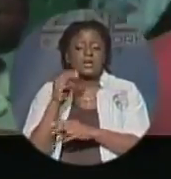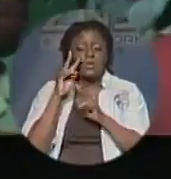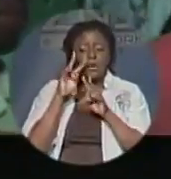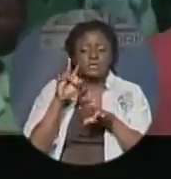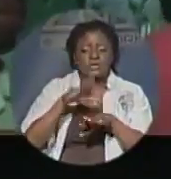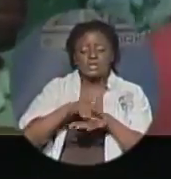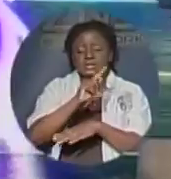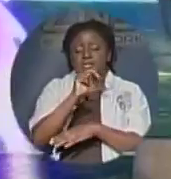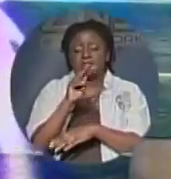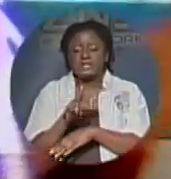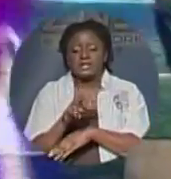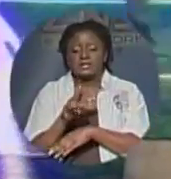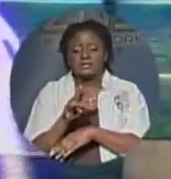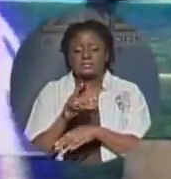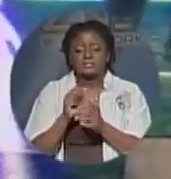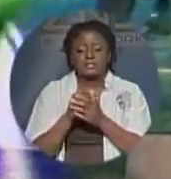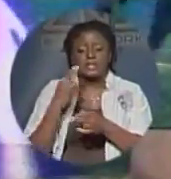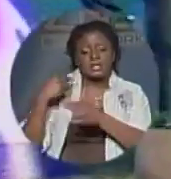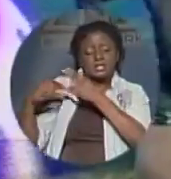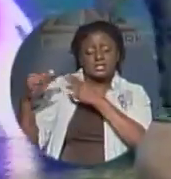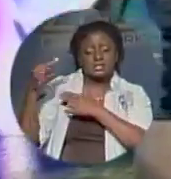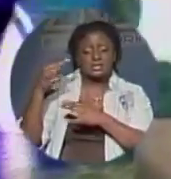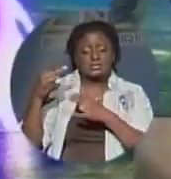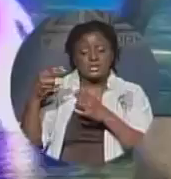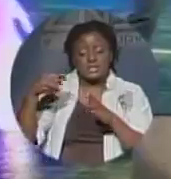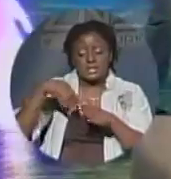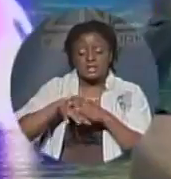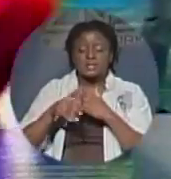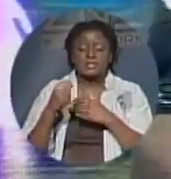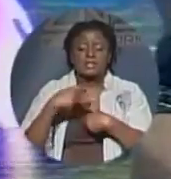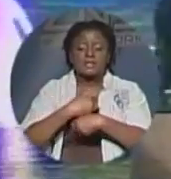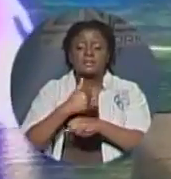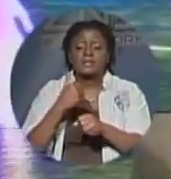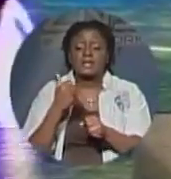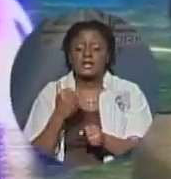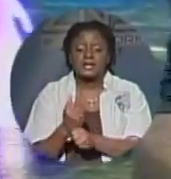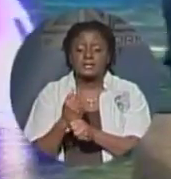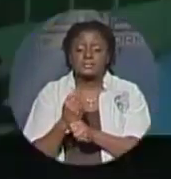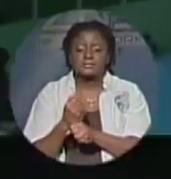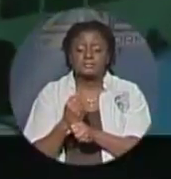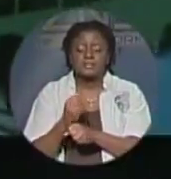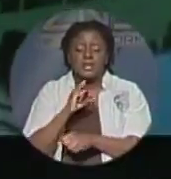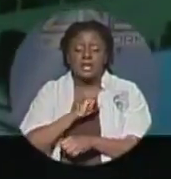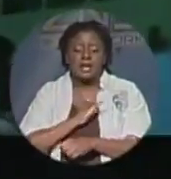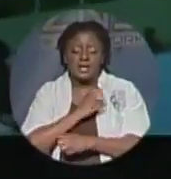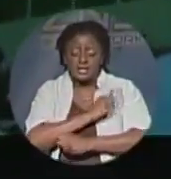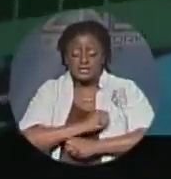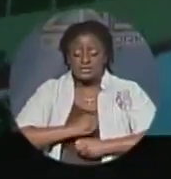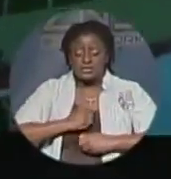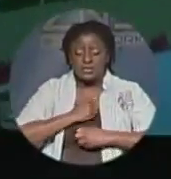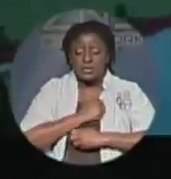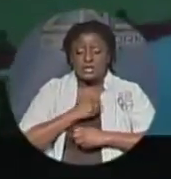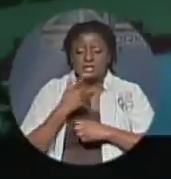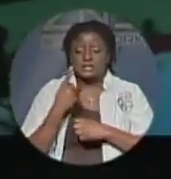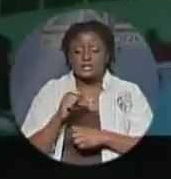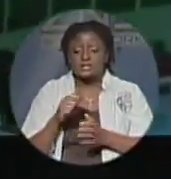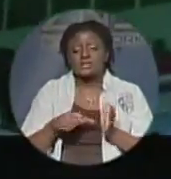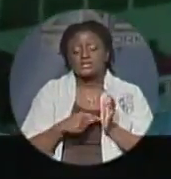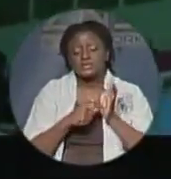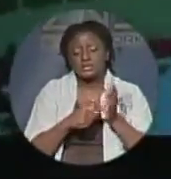here to see. History definitely in the making. I enjoyed the culture show very much. It was